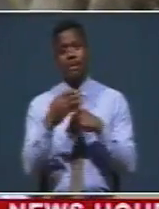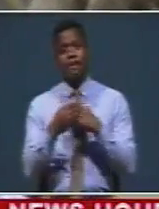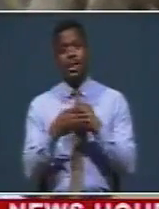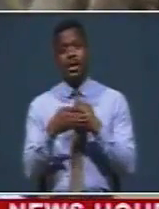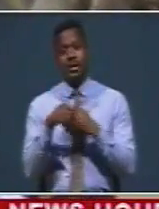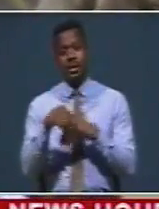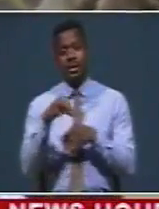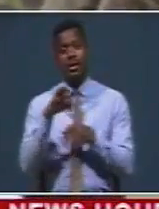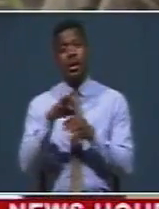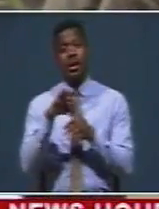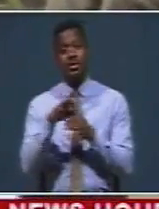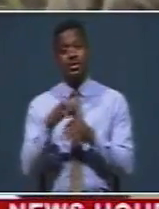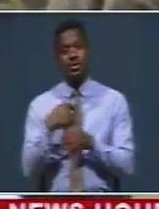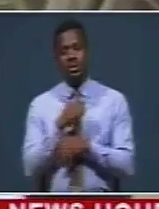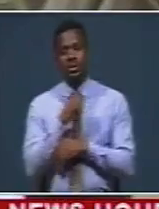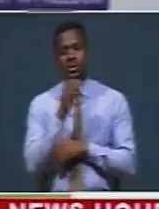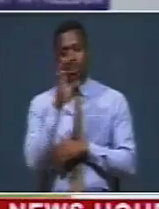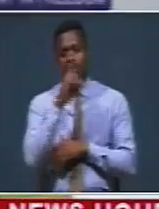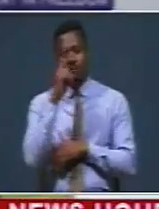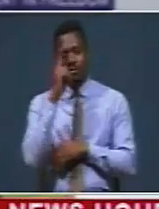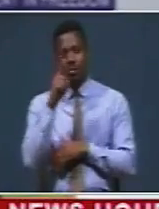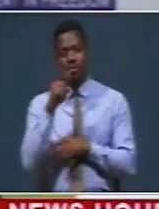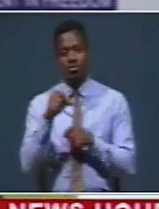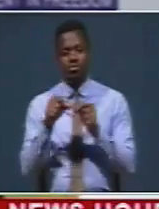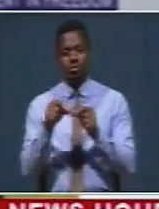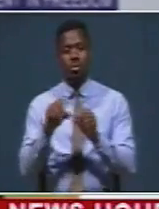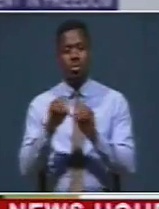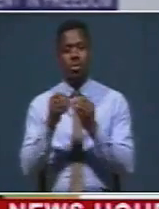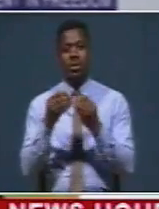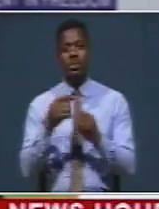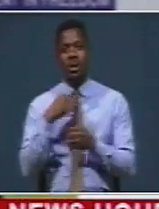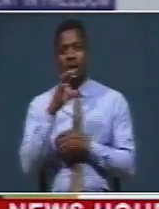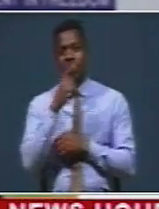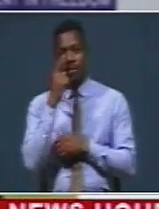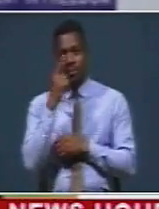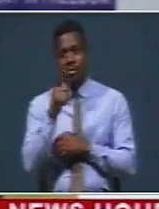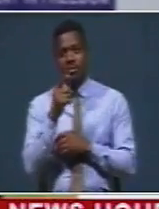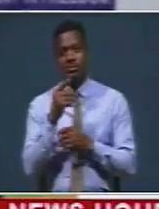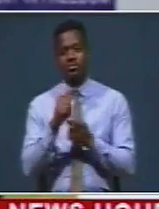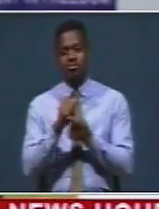In this election, we are not looking for a maintenance officer. We are looking